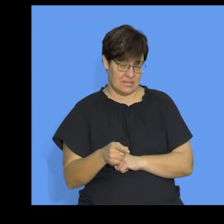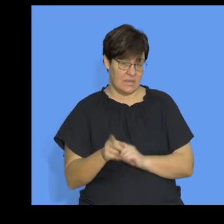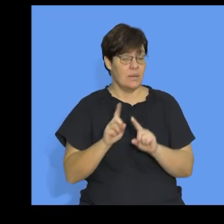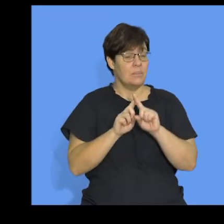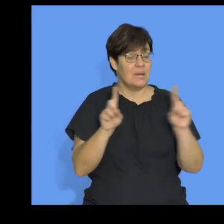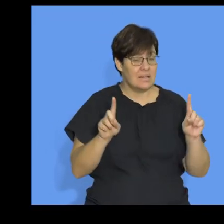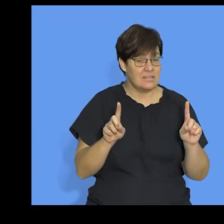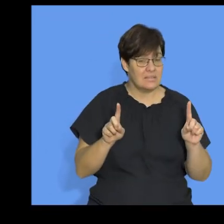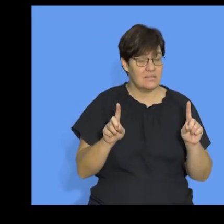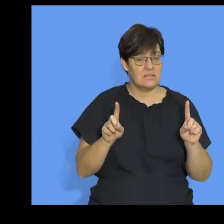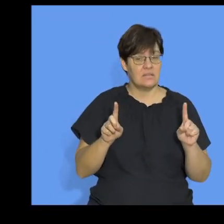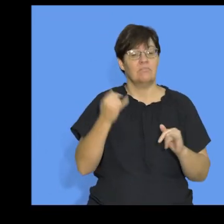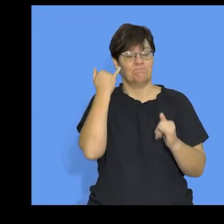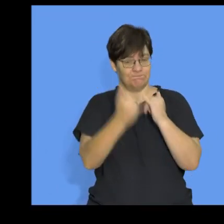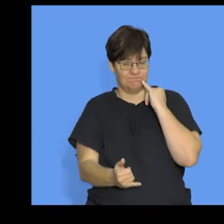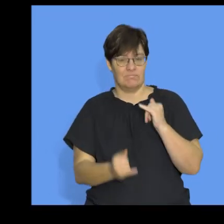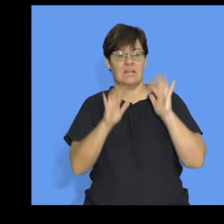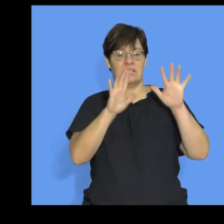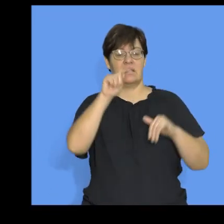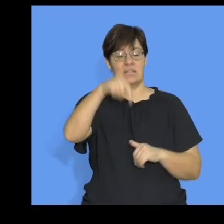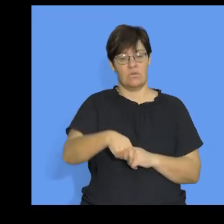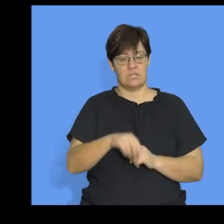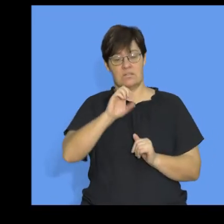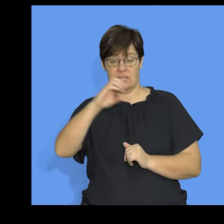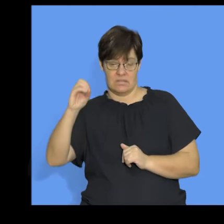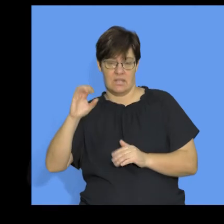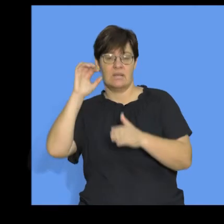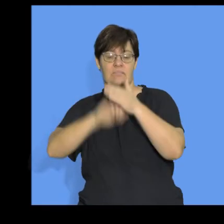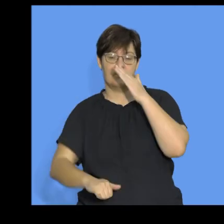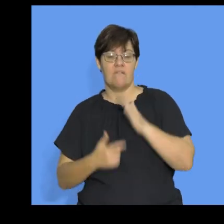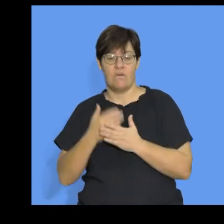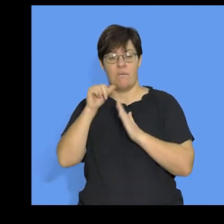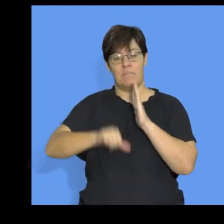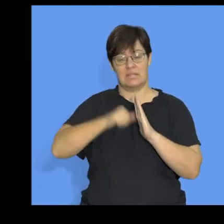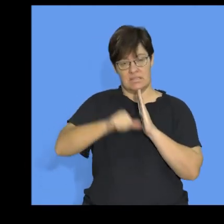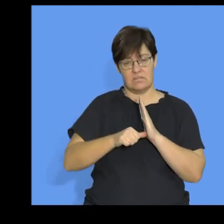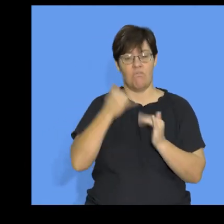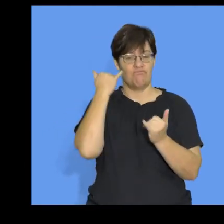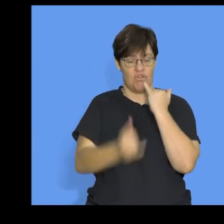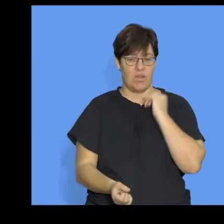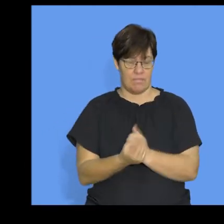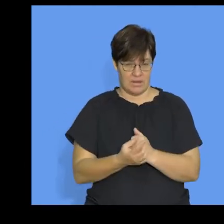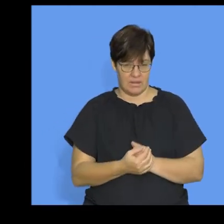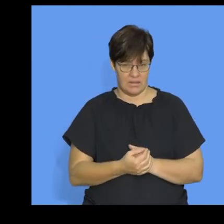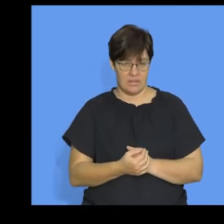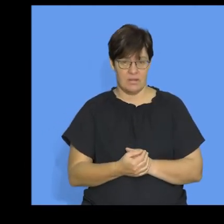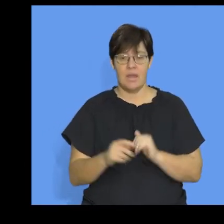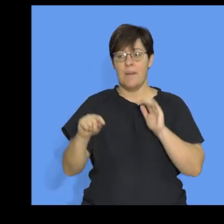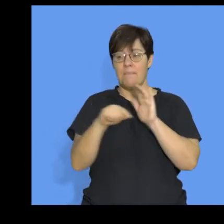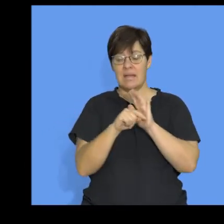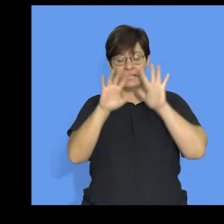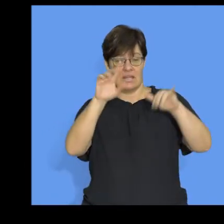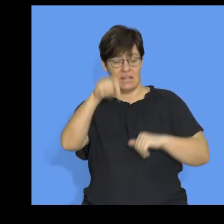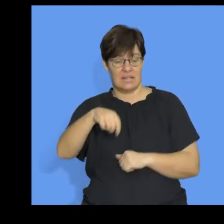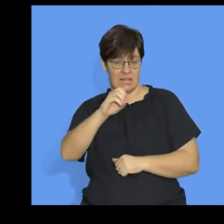was an error there of 10,000 being debited to the maintenance incorrectly. So minus the 10,000,